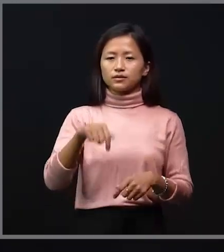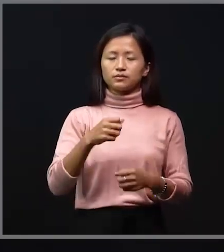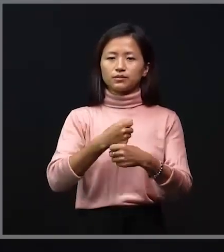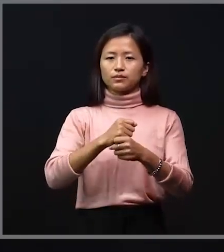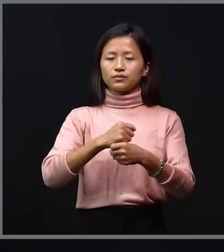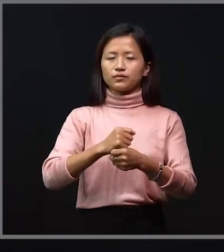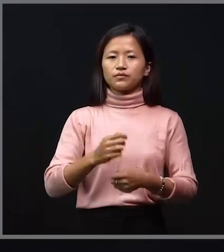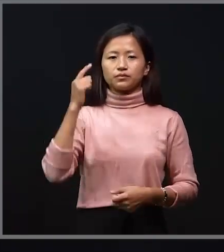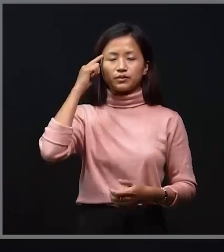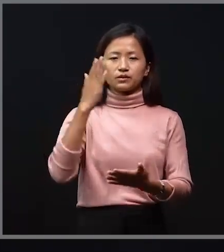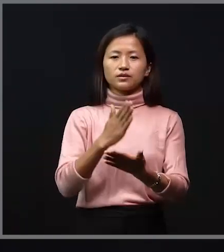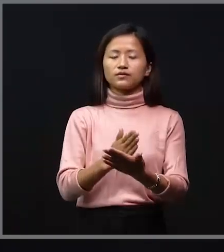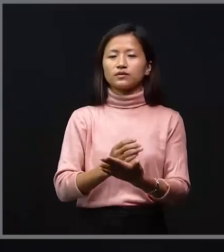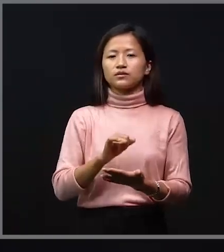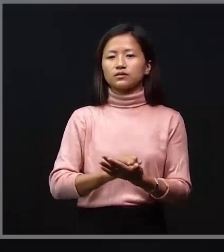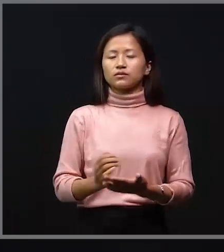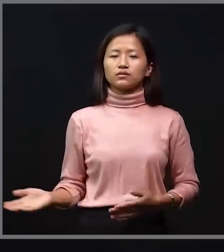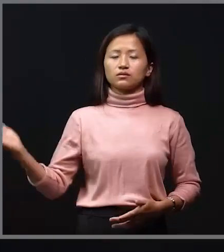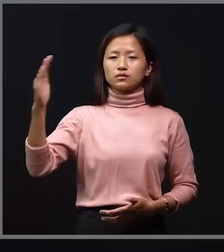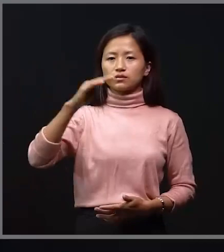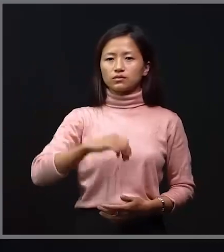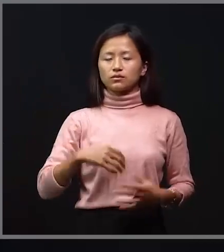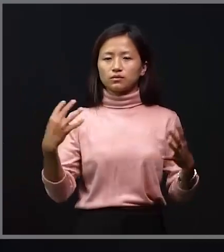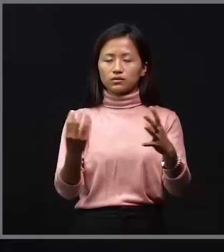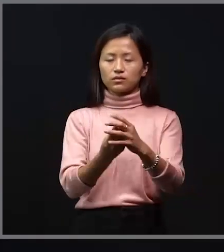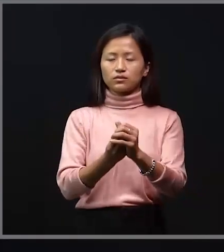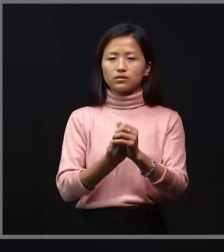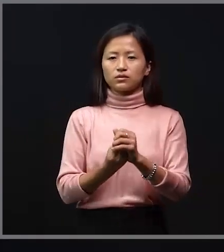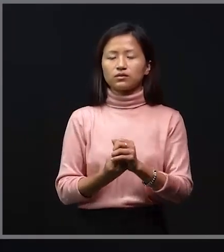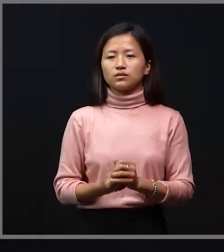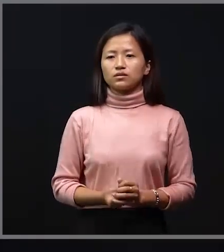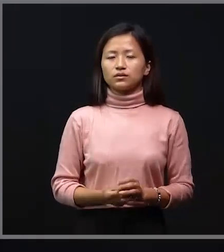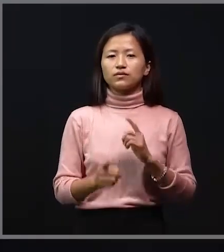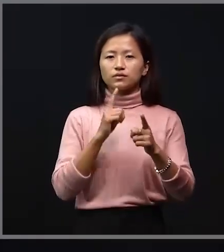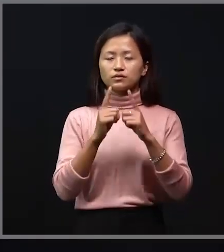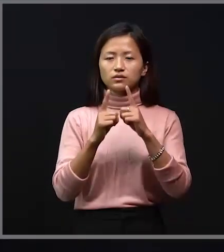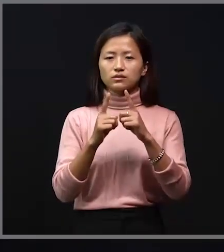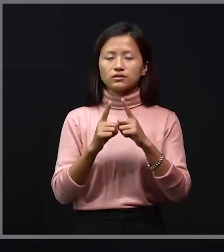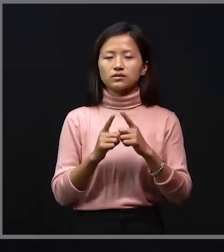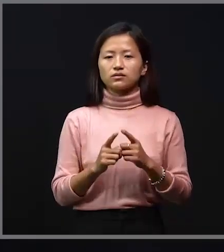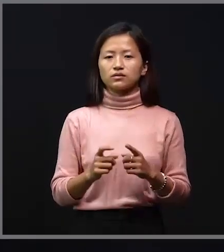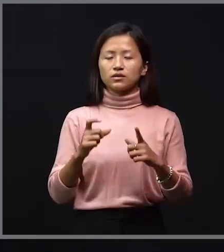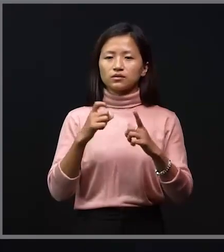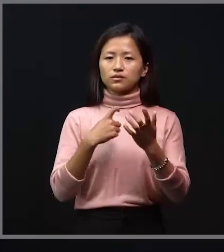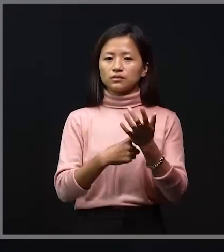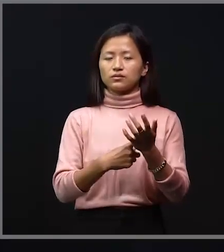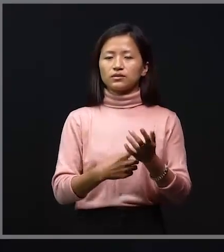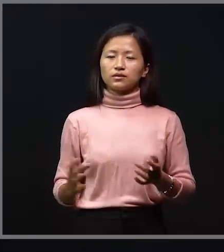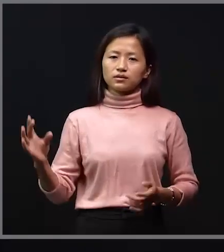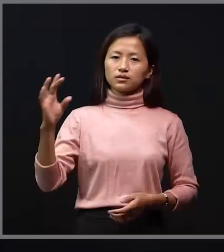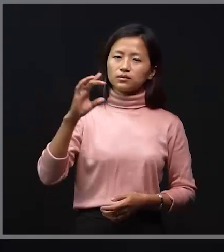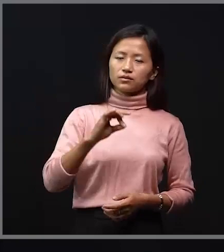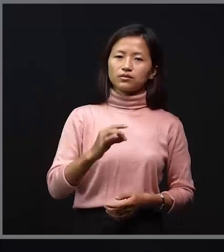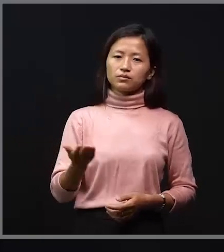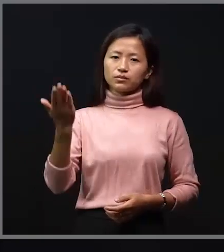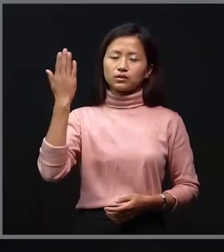the Indians believe that they need to come together. Then we have also discussed about the rediscovery of India's